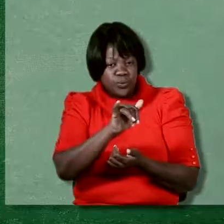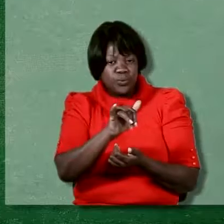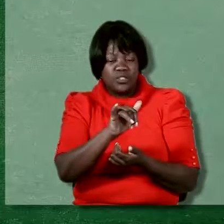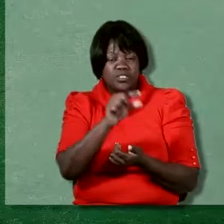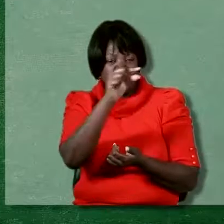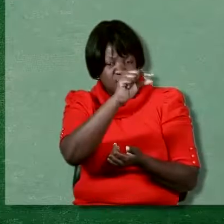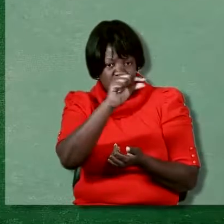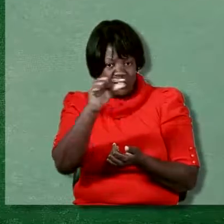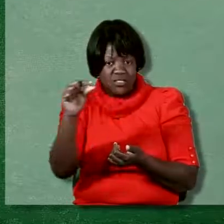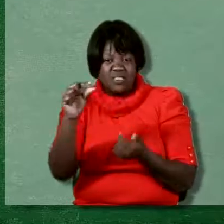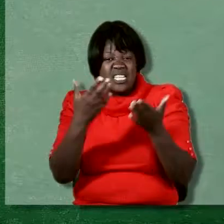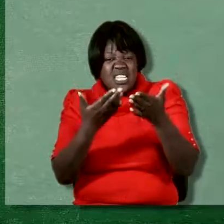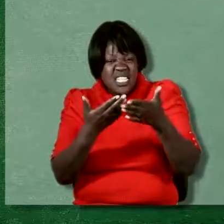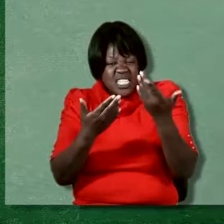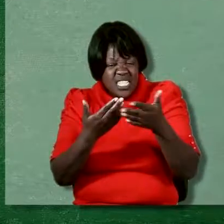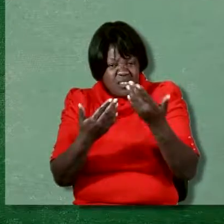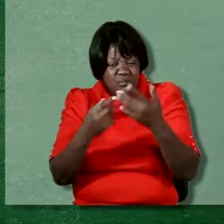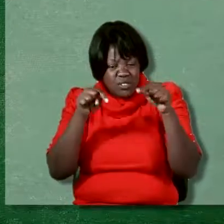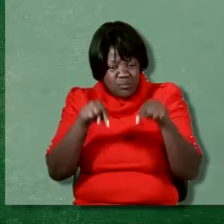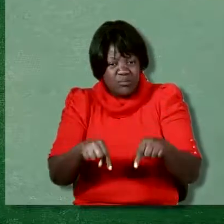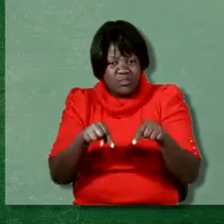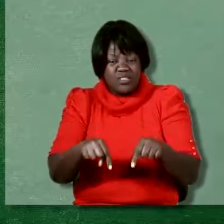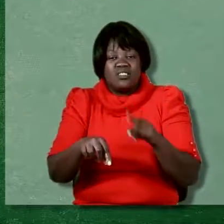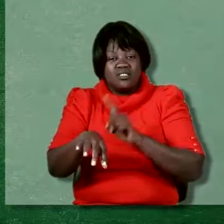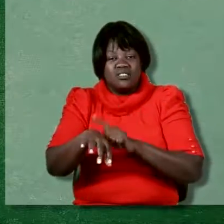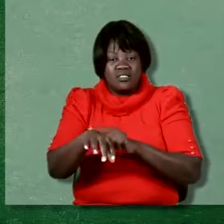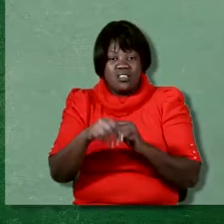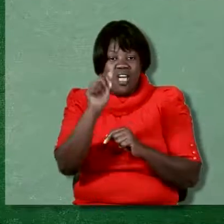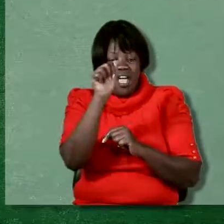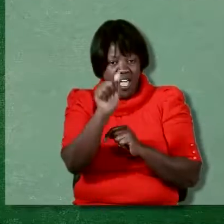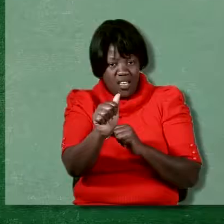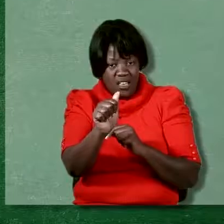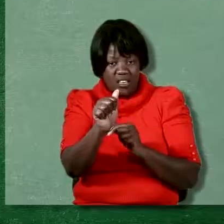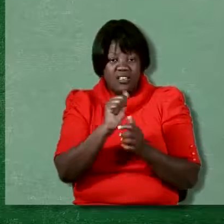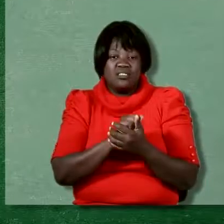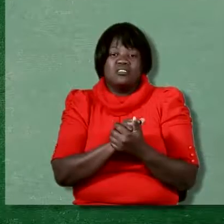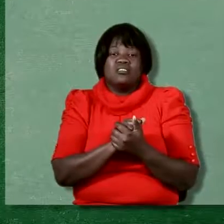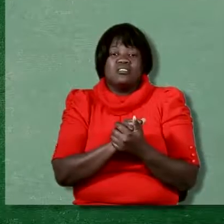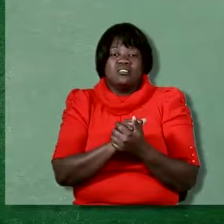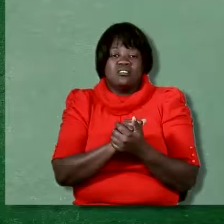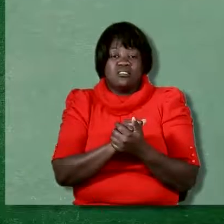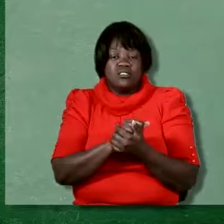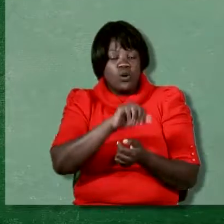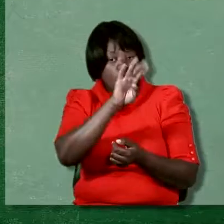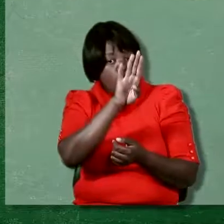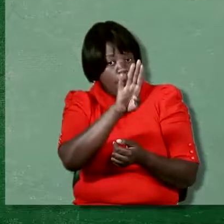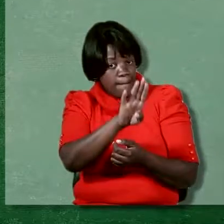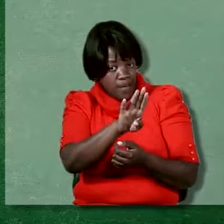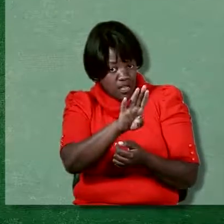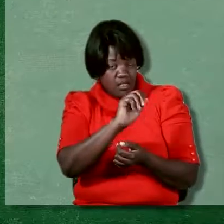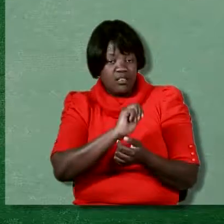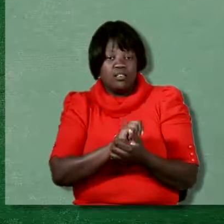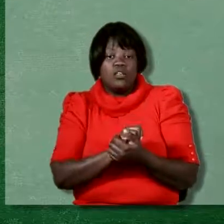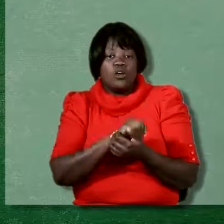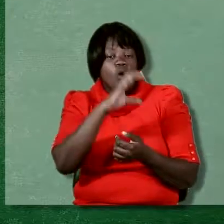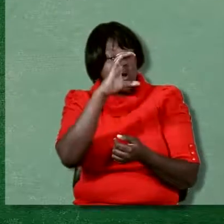following sentences is in the simple present tense? Is it A, I am reading now, B, I knew they